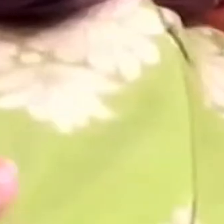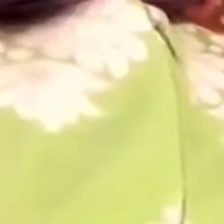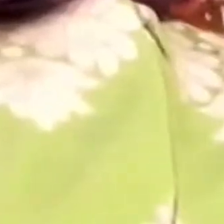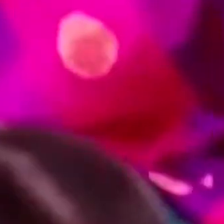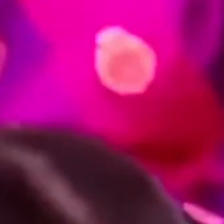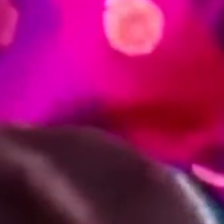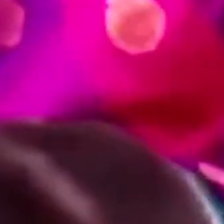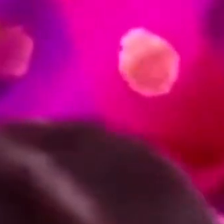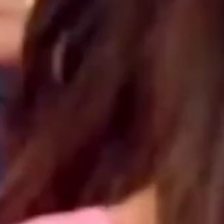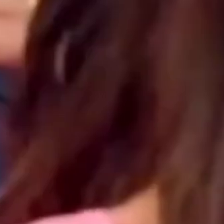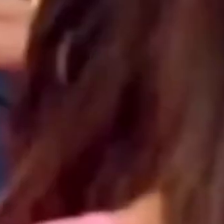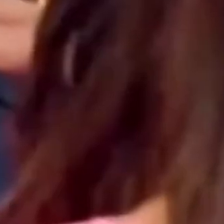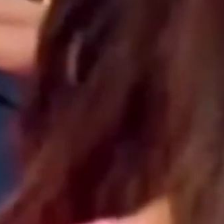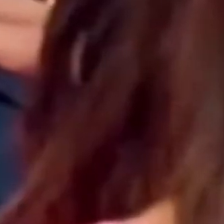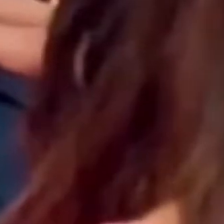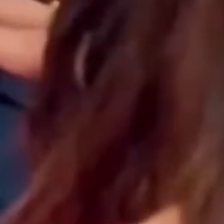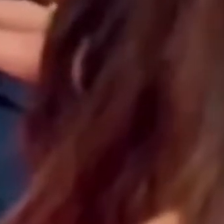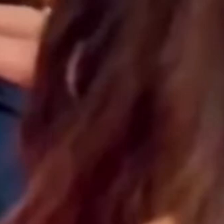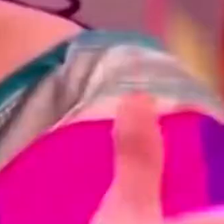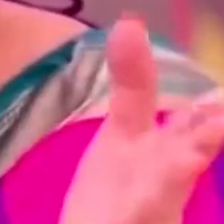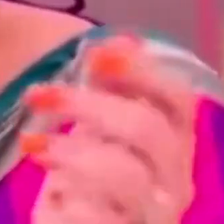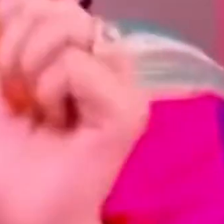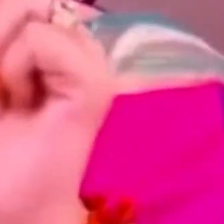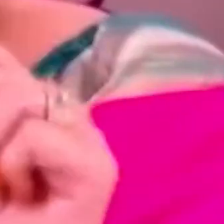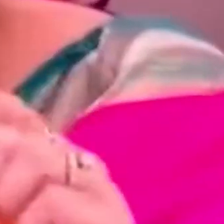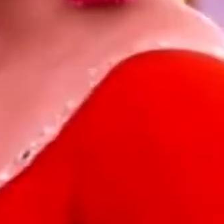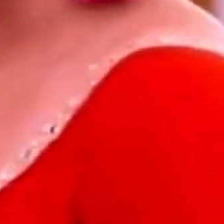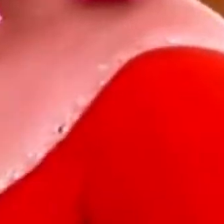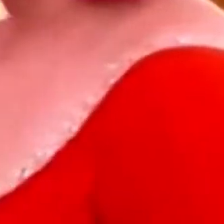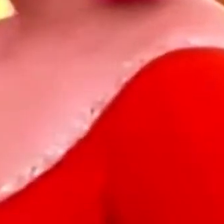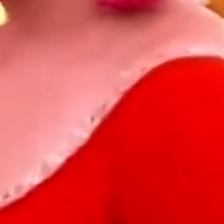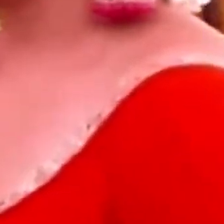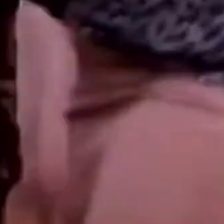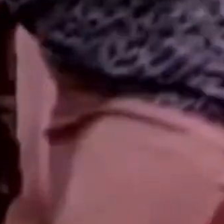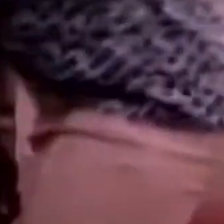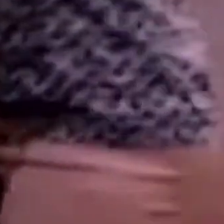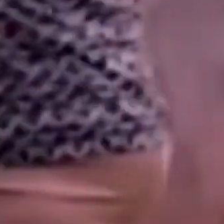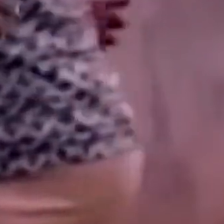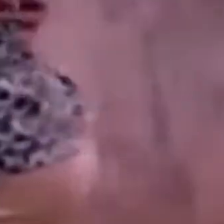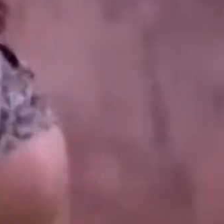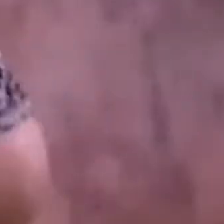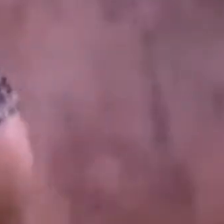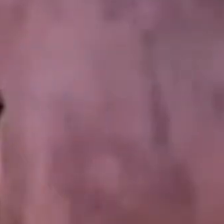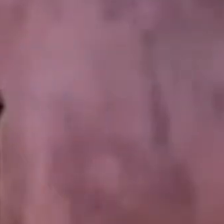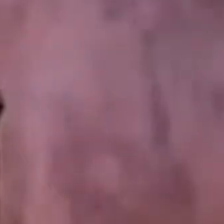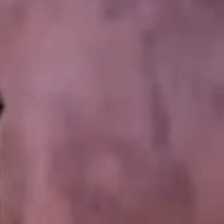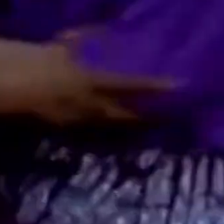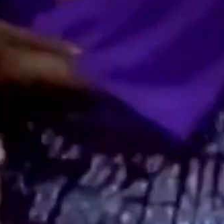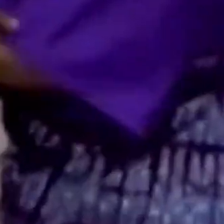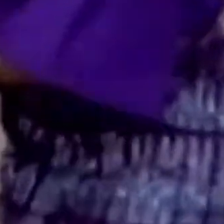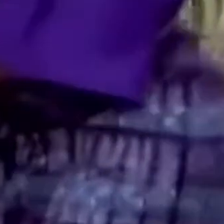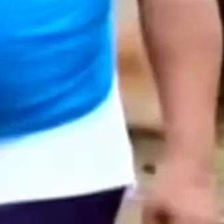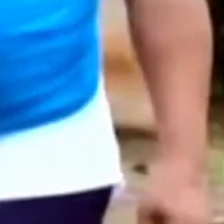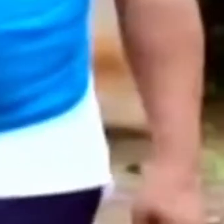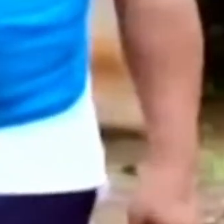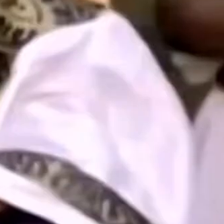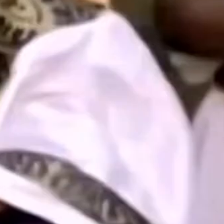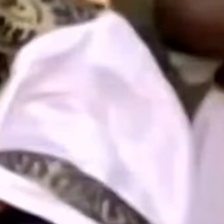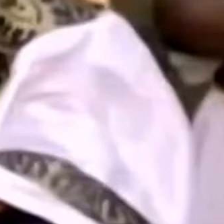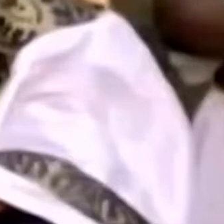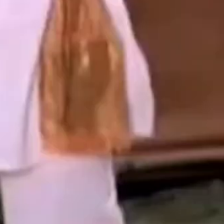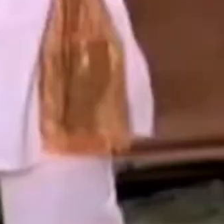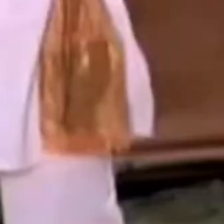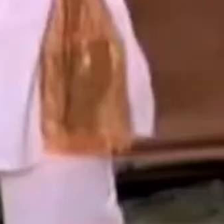blockbuster movies and award-winning telenovelas. So much love in the air. Authentic local stories celebrating the